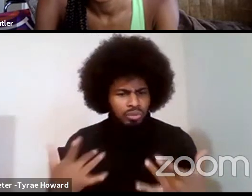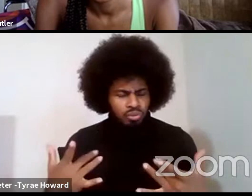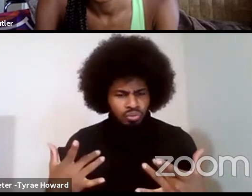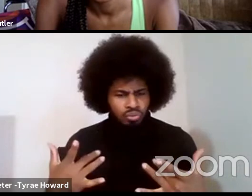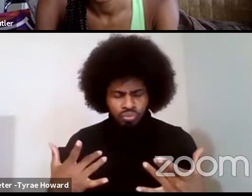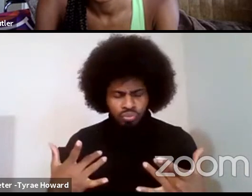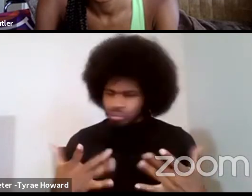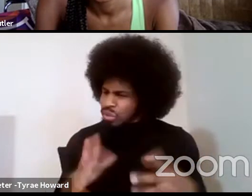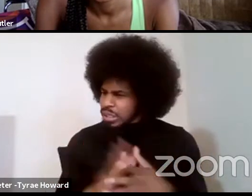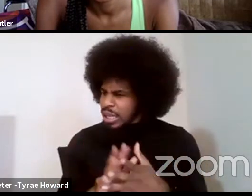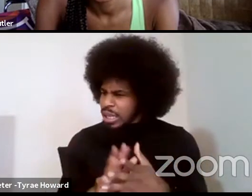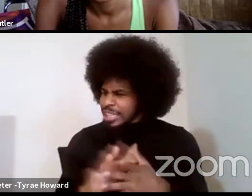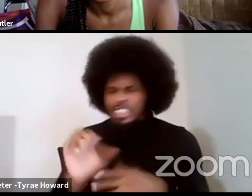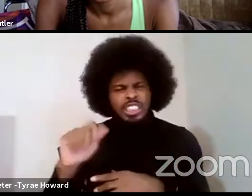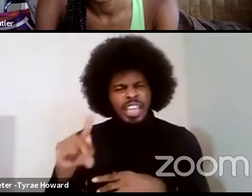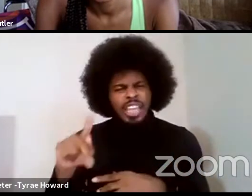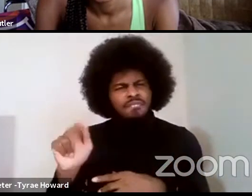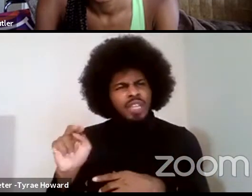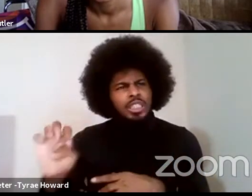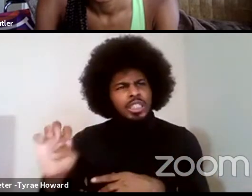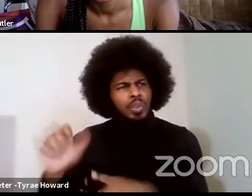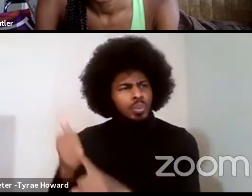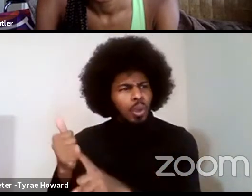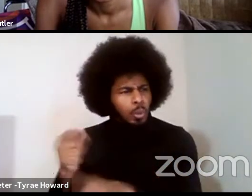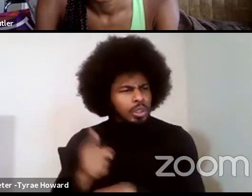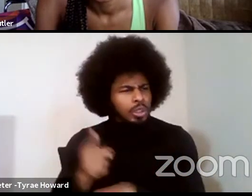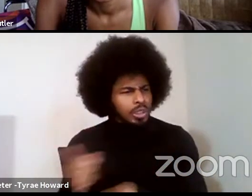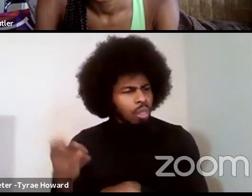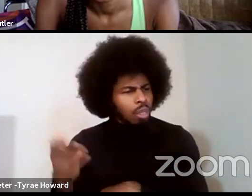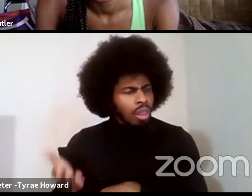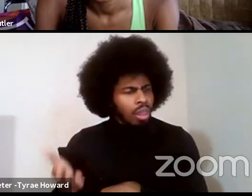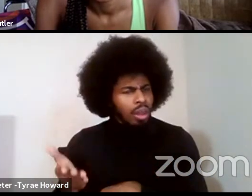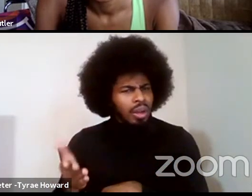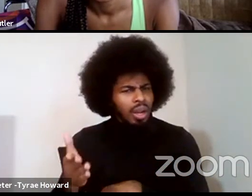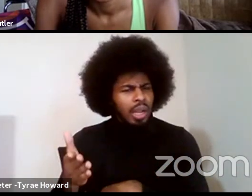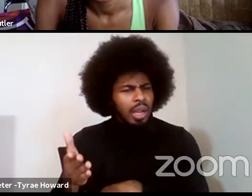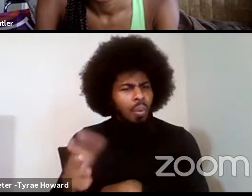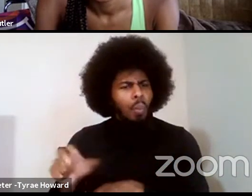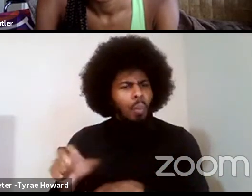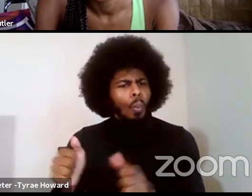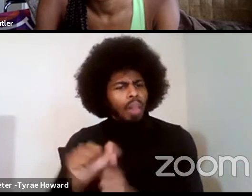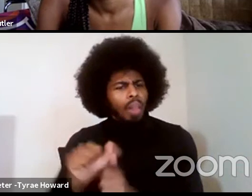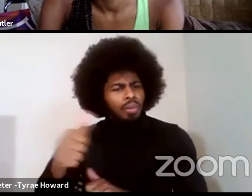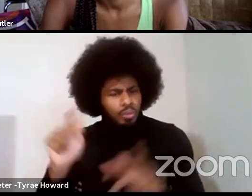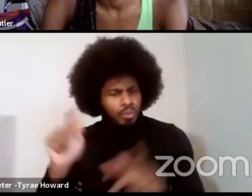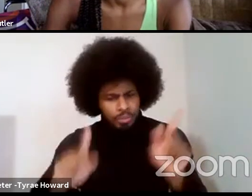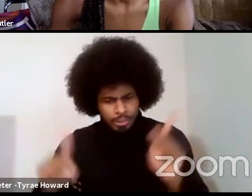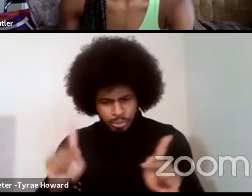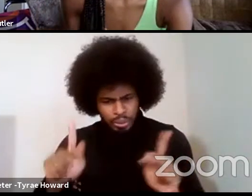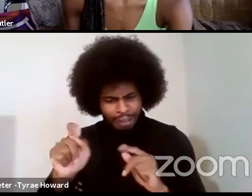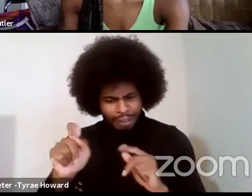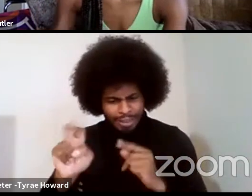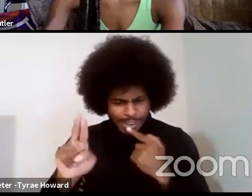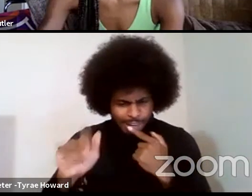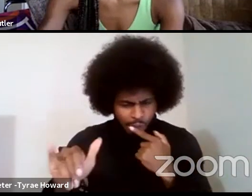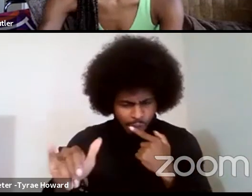in a trio with Terry Hollis, the late Terry Hollis, and I can't remember, I'm horrible at